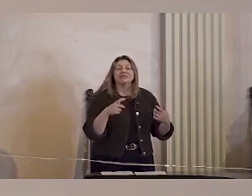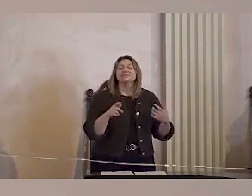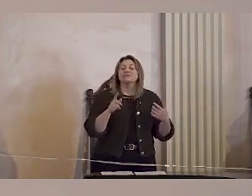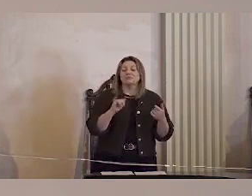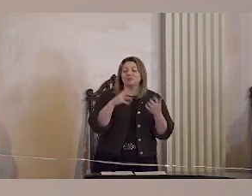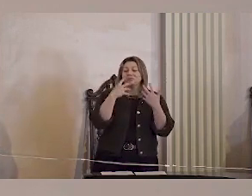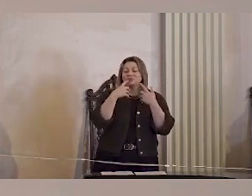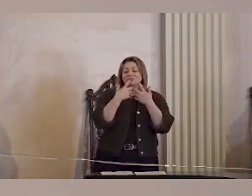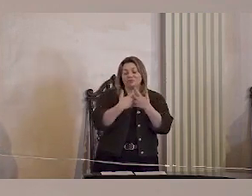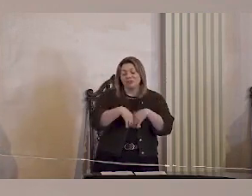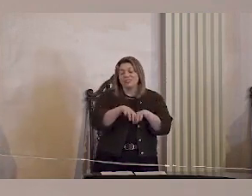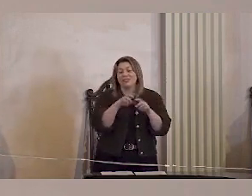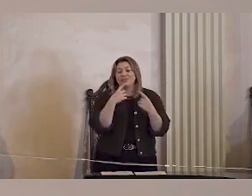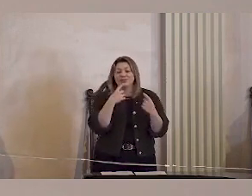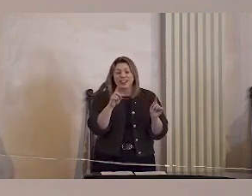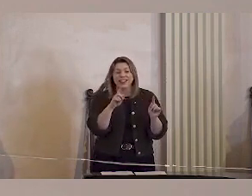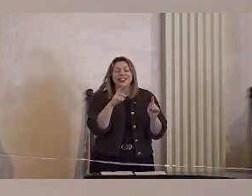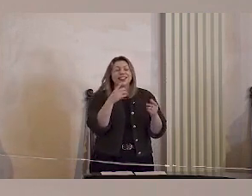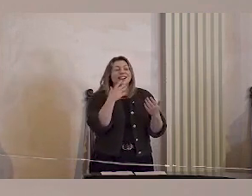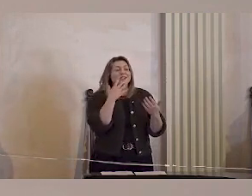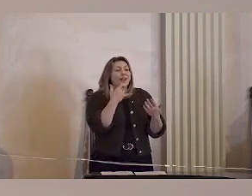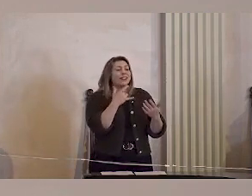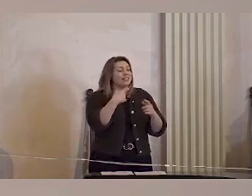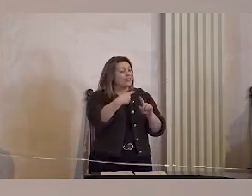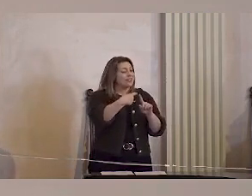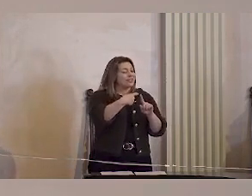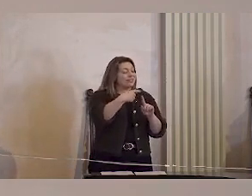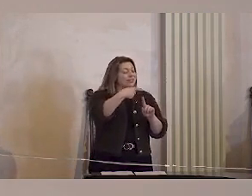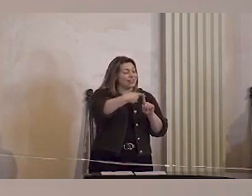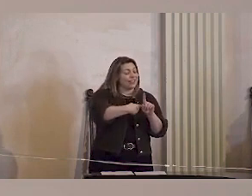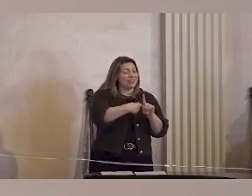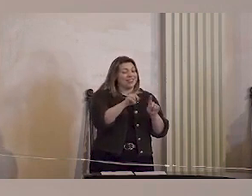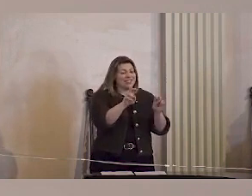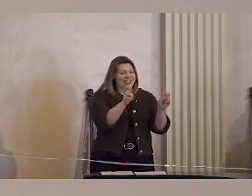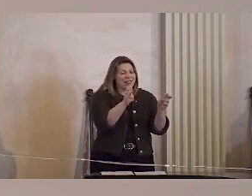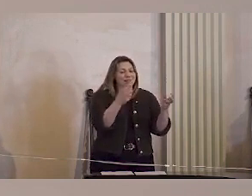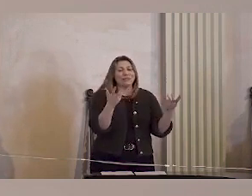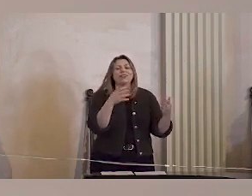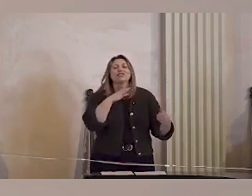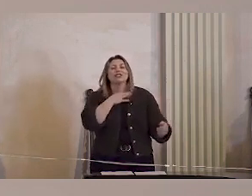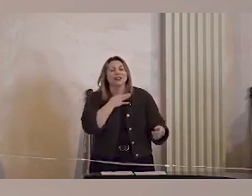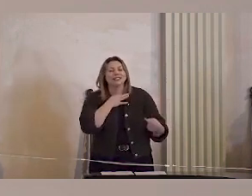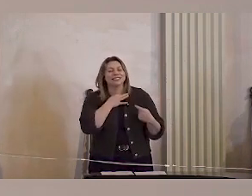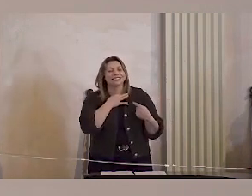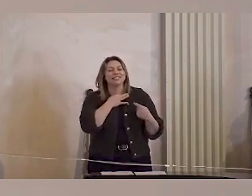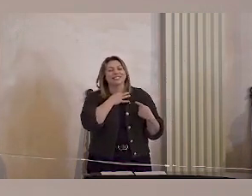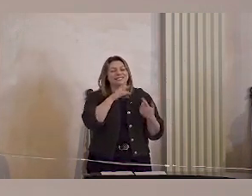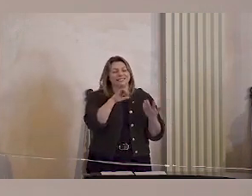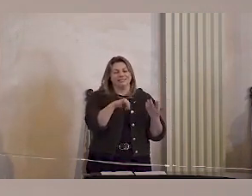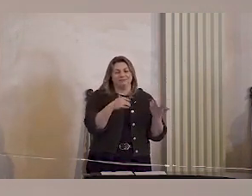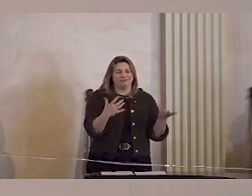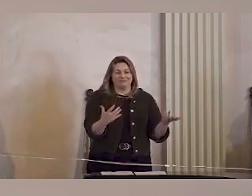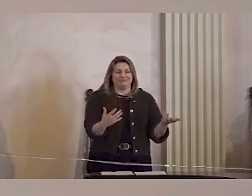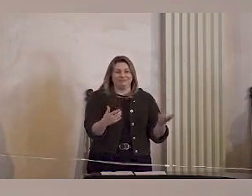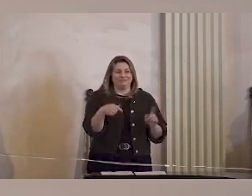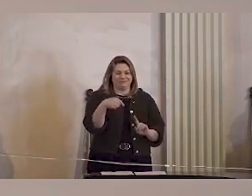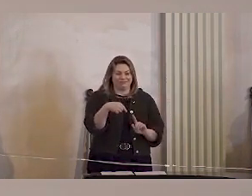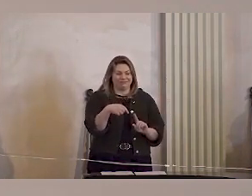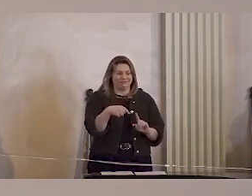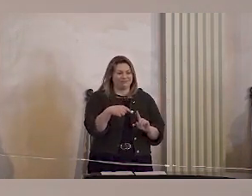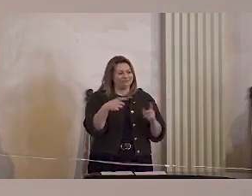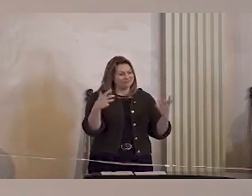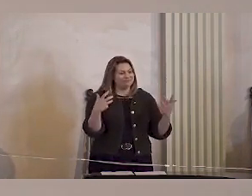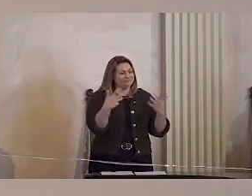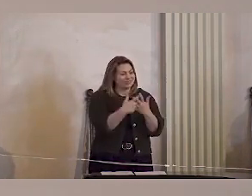works well that the theme of our month for April is curiosity. And so what a better time to